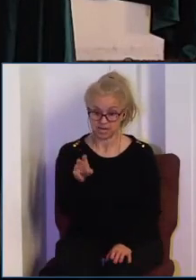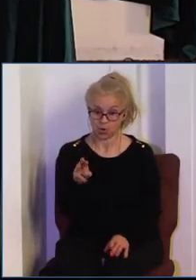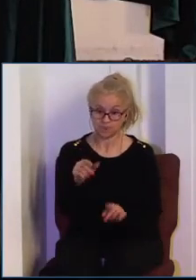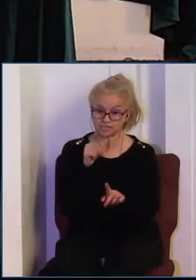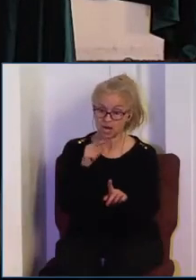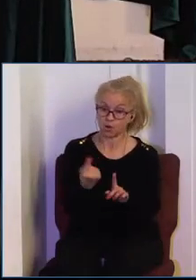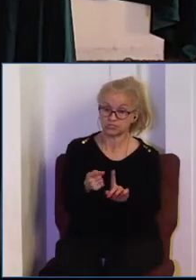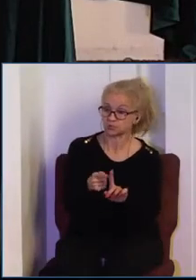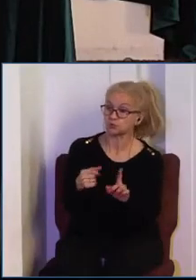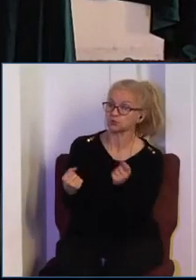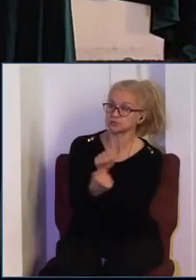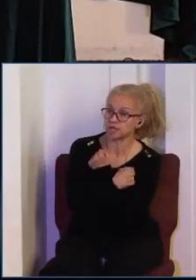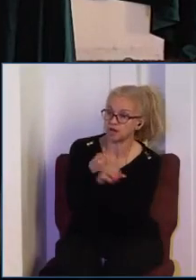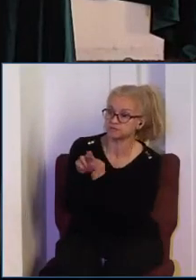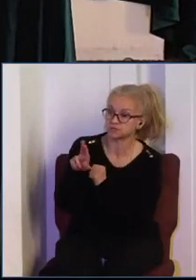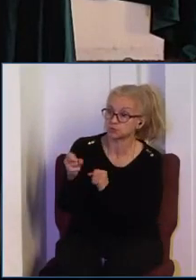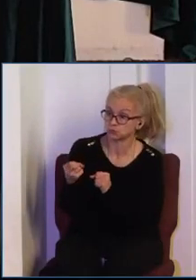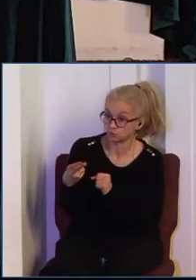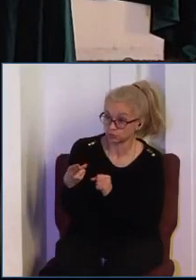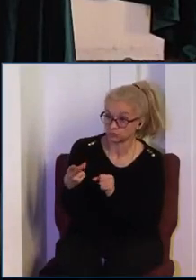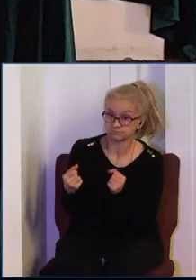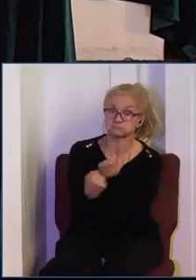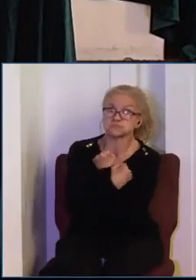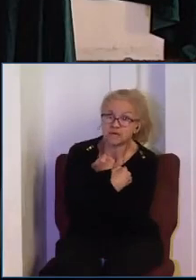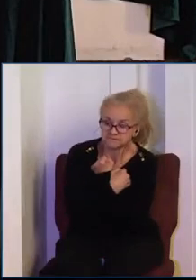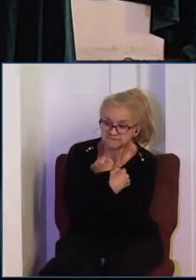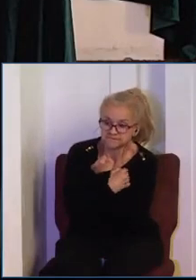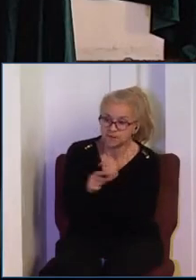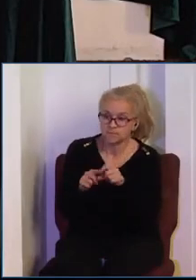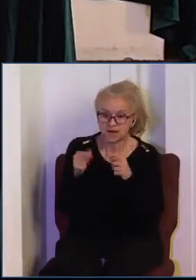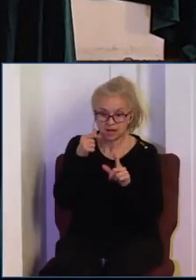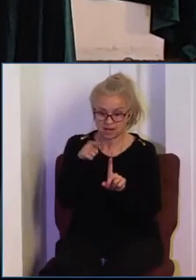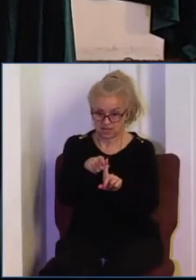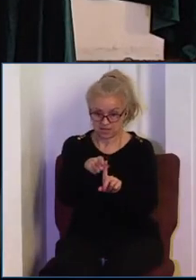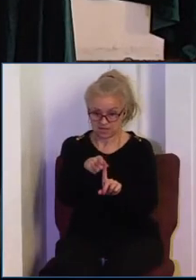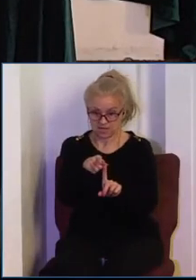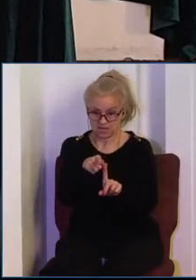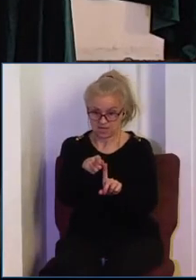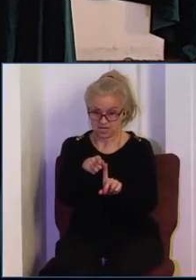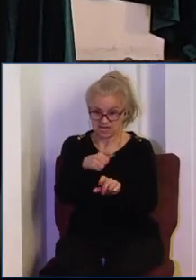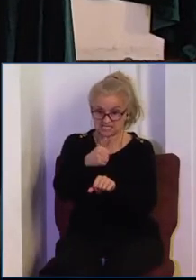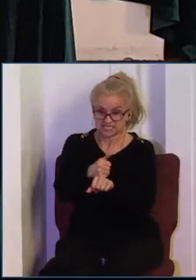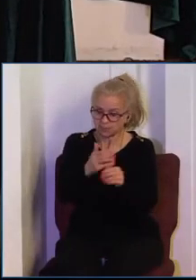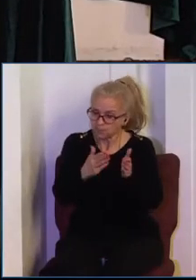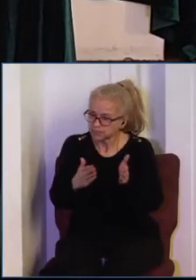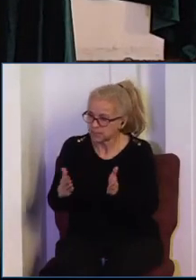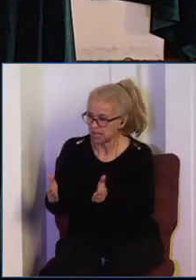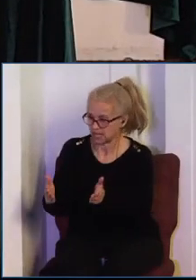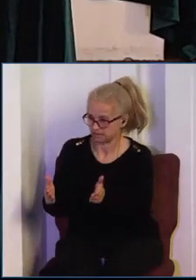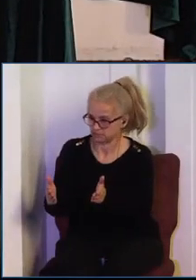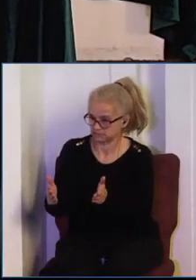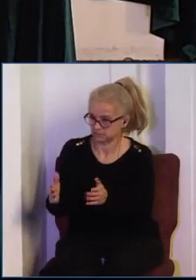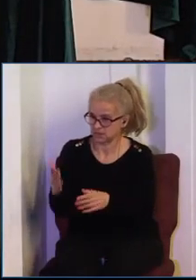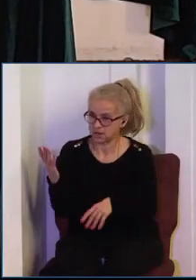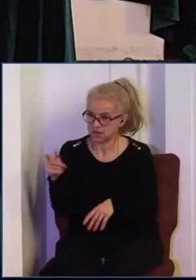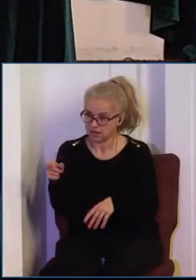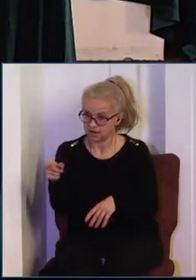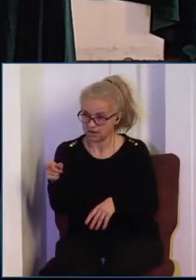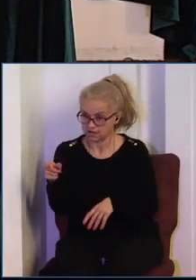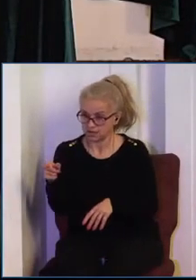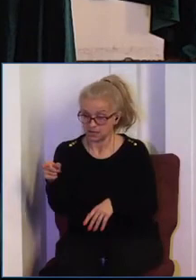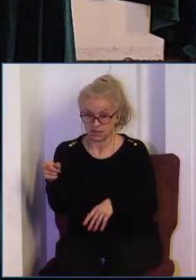someone who loves Ruth dearly, but she creates a plan so that